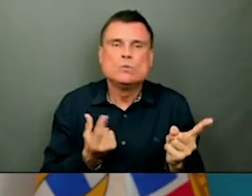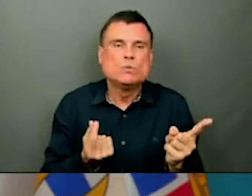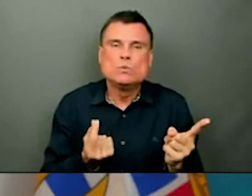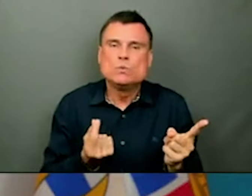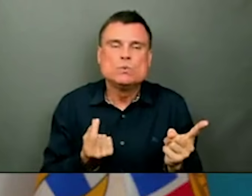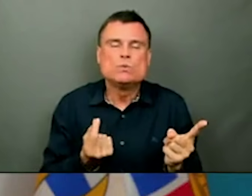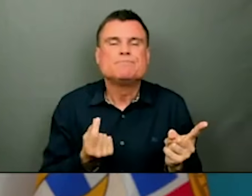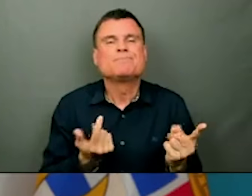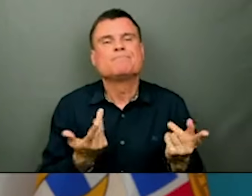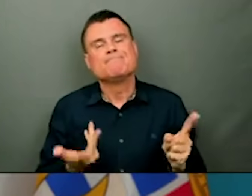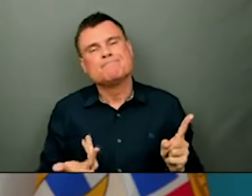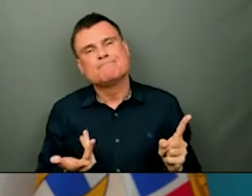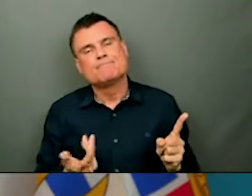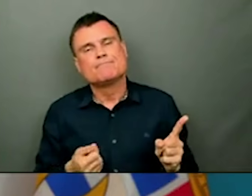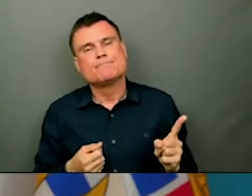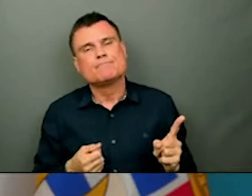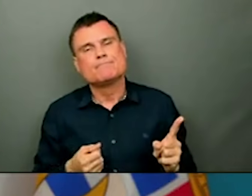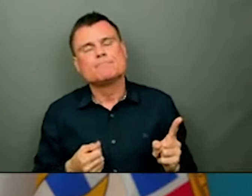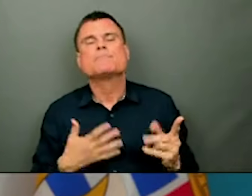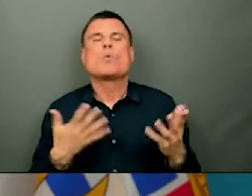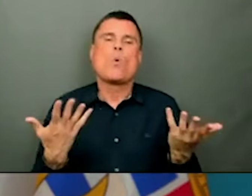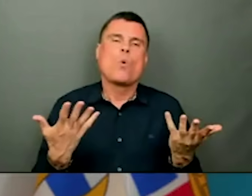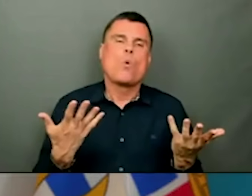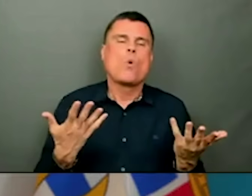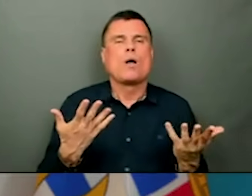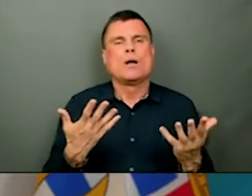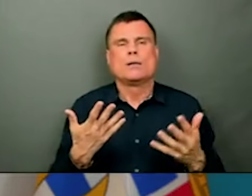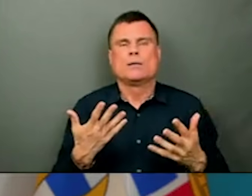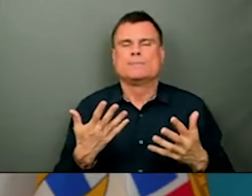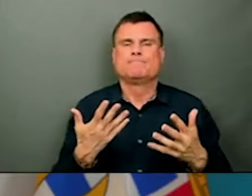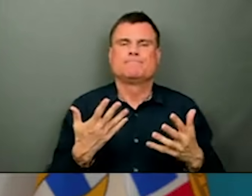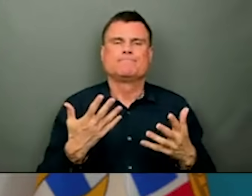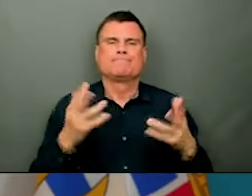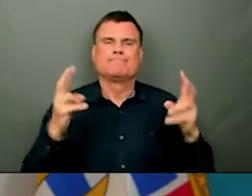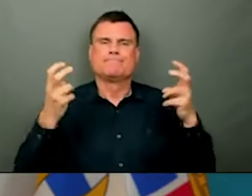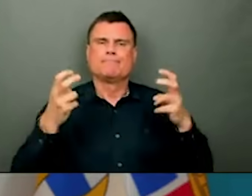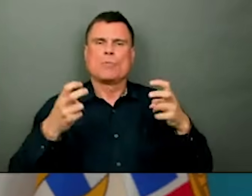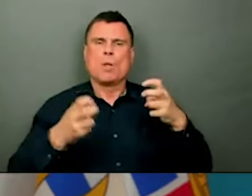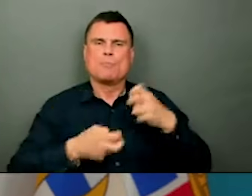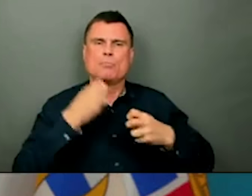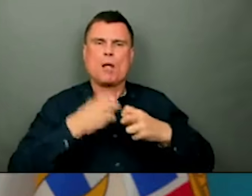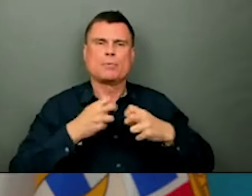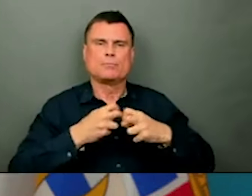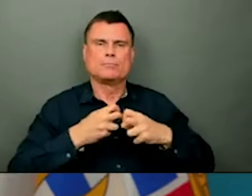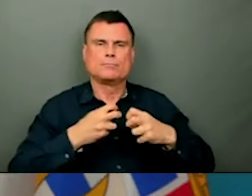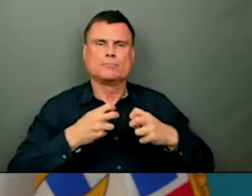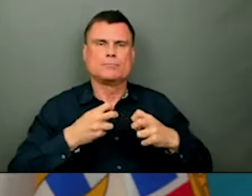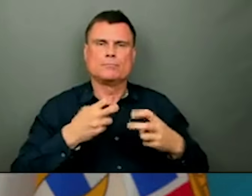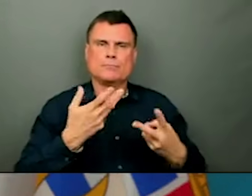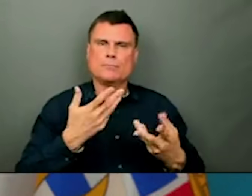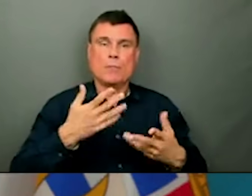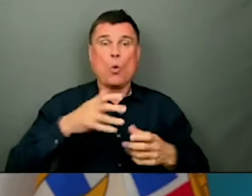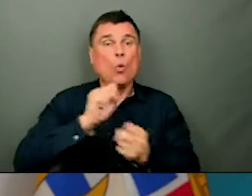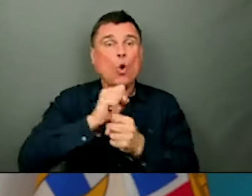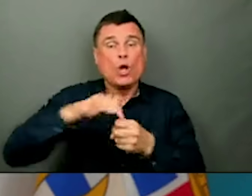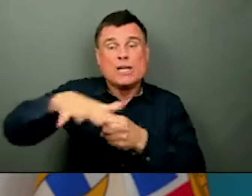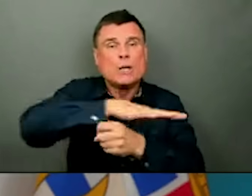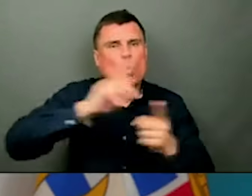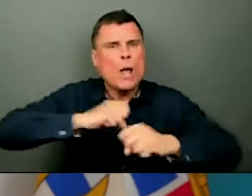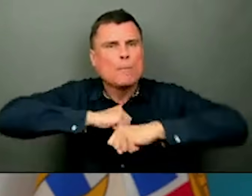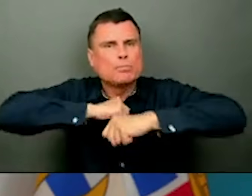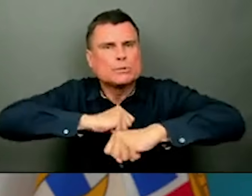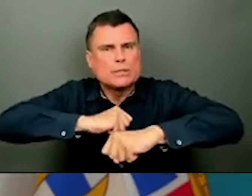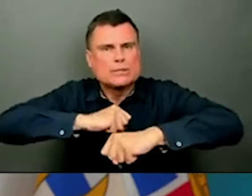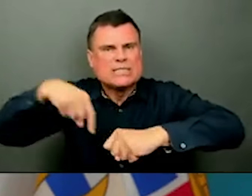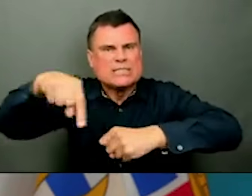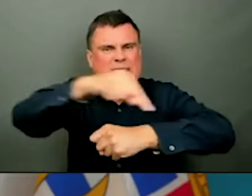whether they're can be difficulties in terms of having protection at workplace to prevent transmission as well. So all of